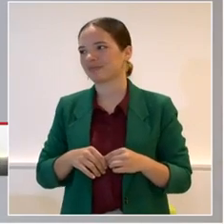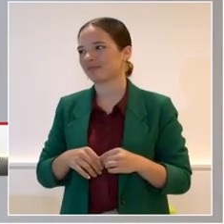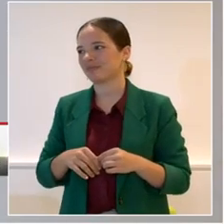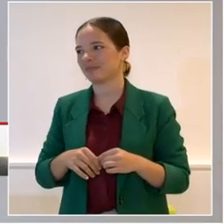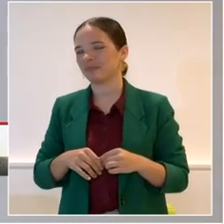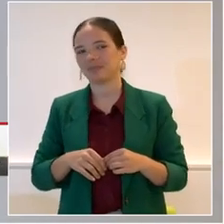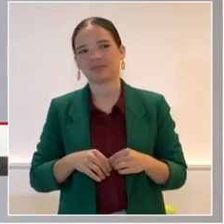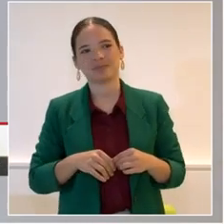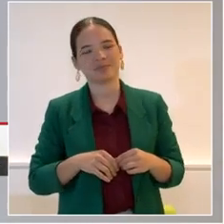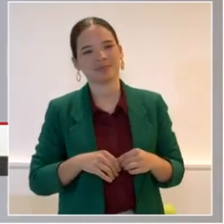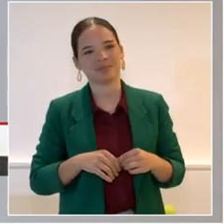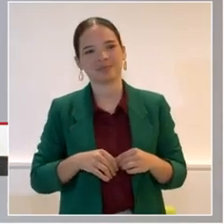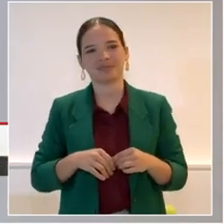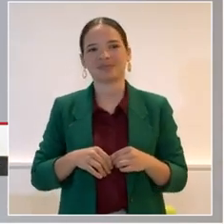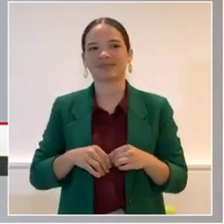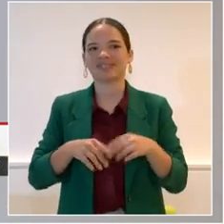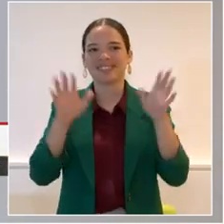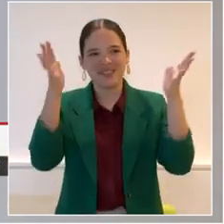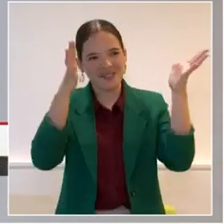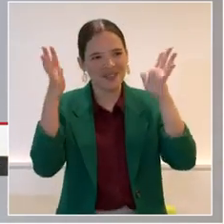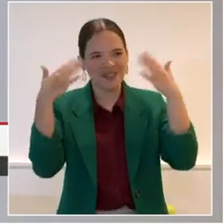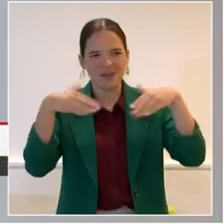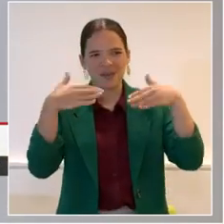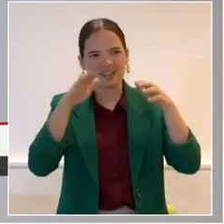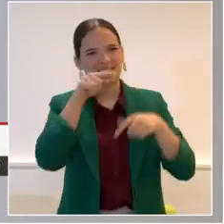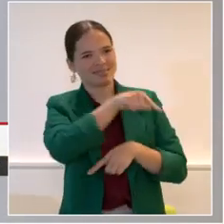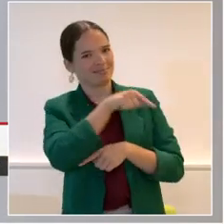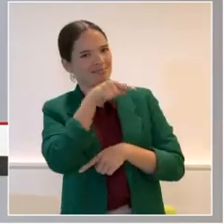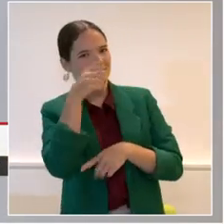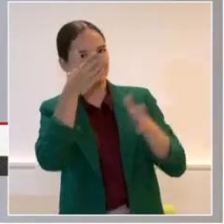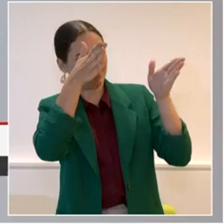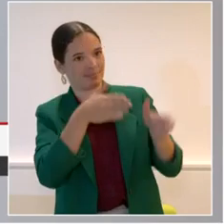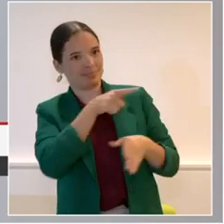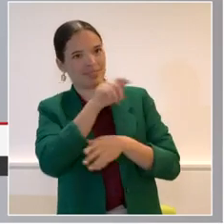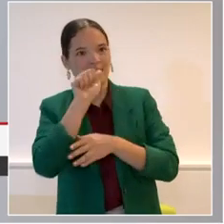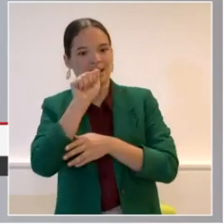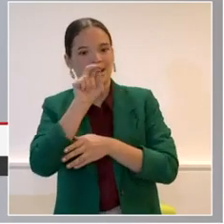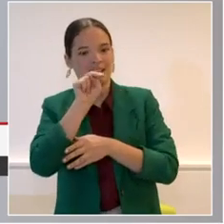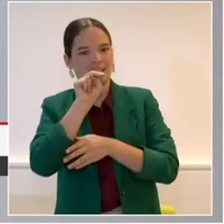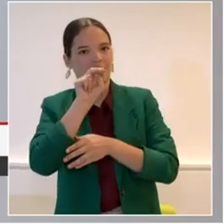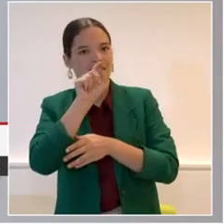Well, let's give Antonice a big round of applause. Thank you for doing that.